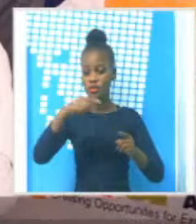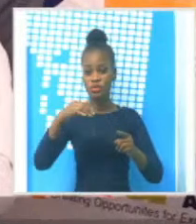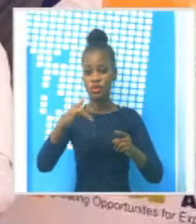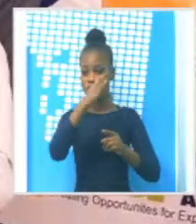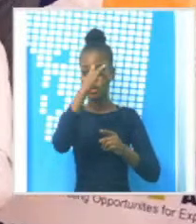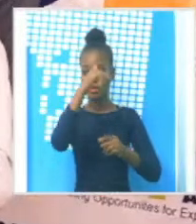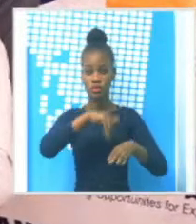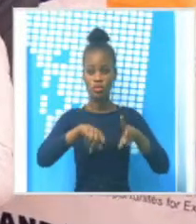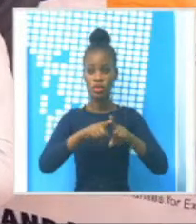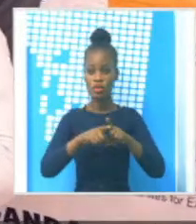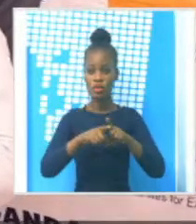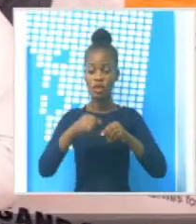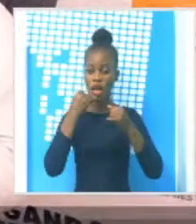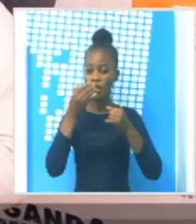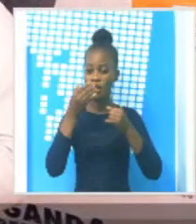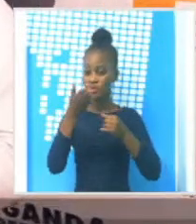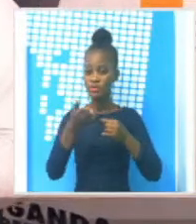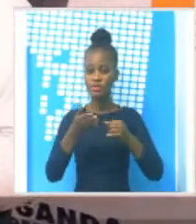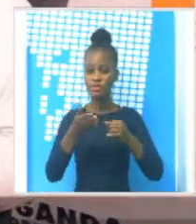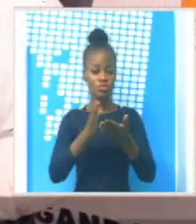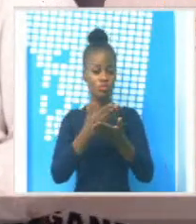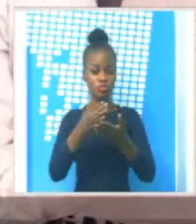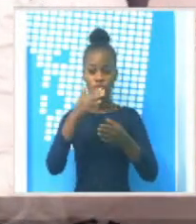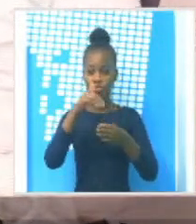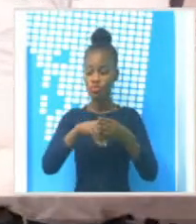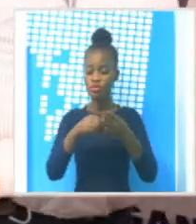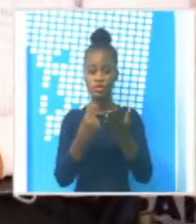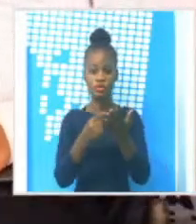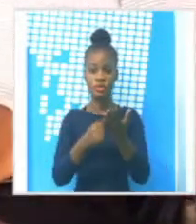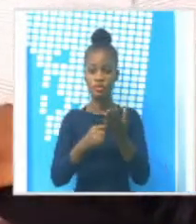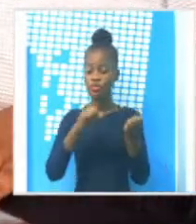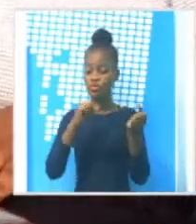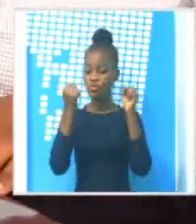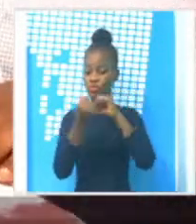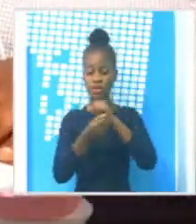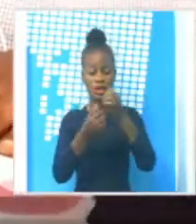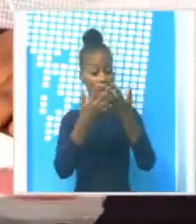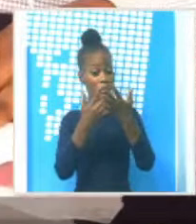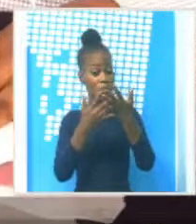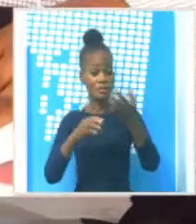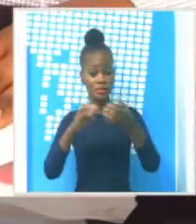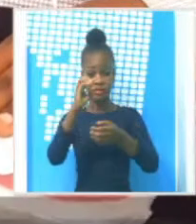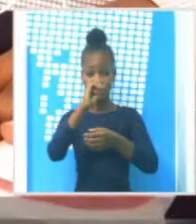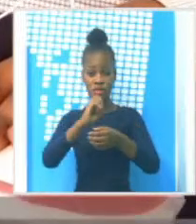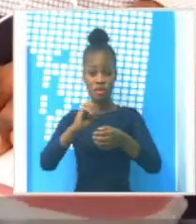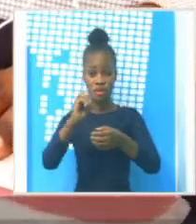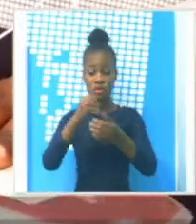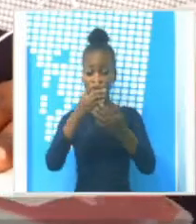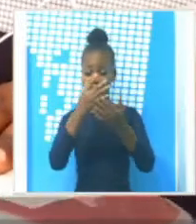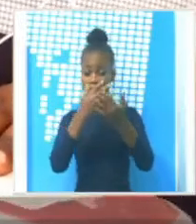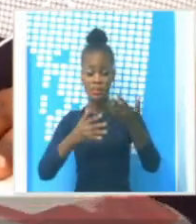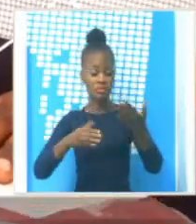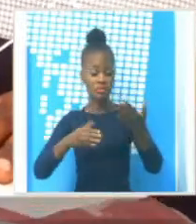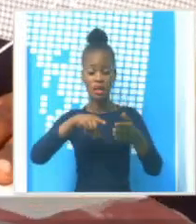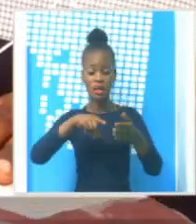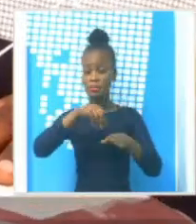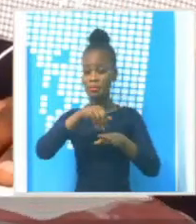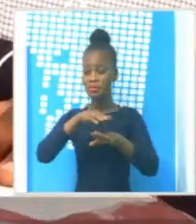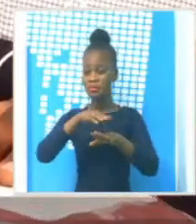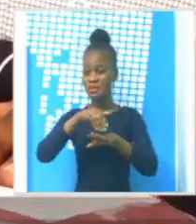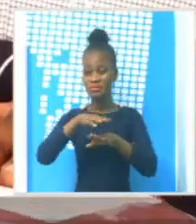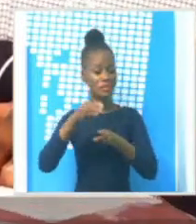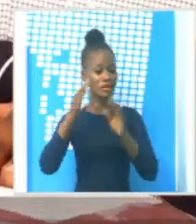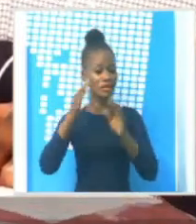export-oriented investment, has partnered with the Uganda Blood Transfusion Service to organize a blood donation drive. The